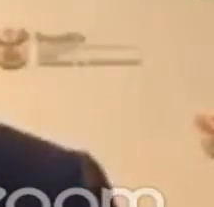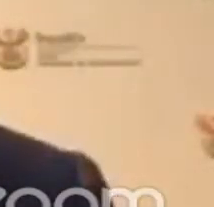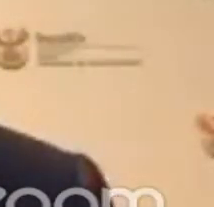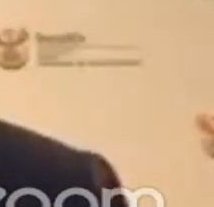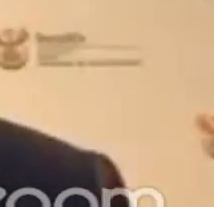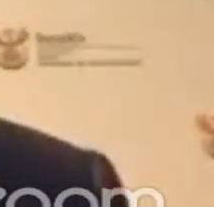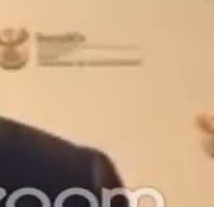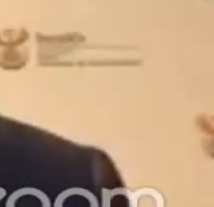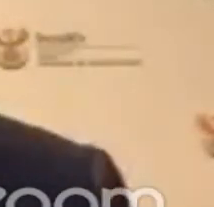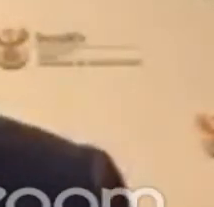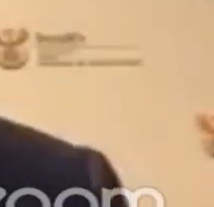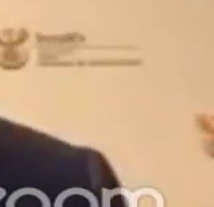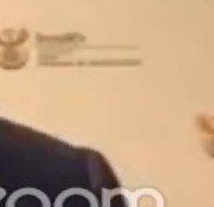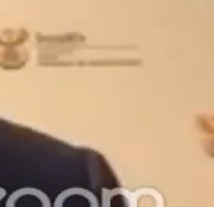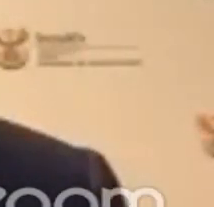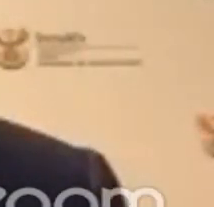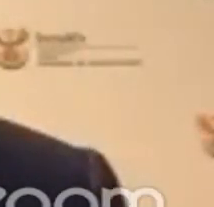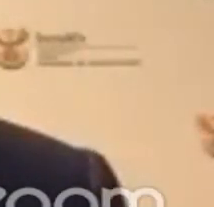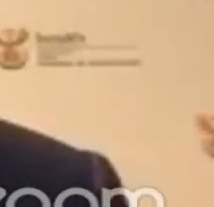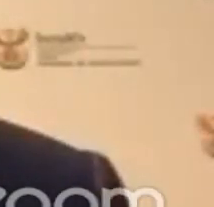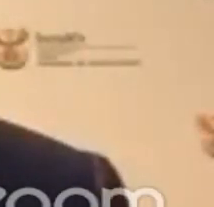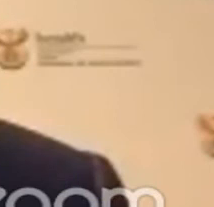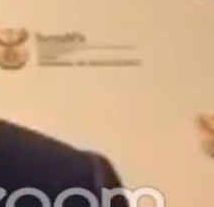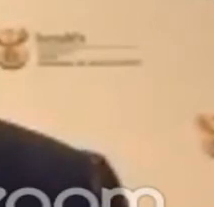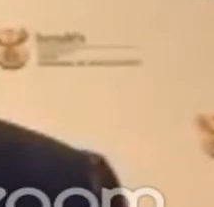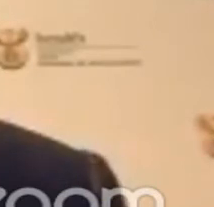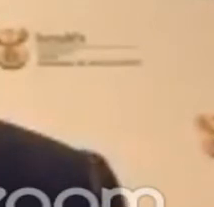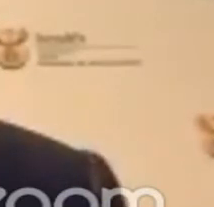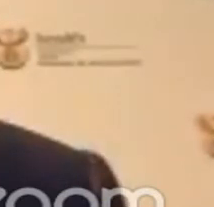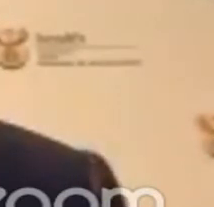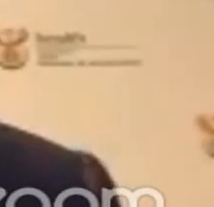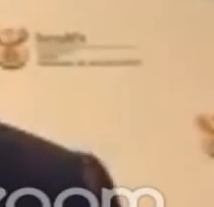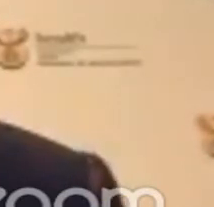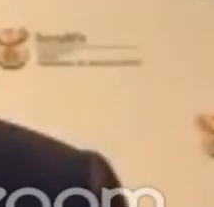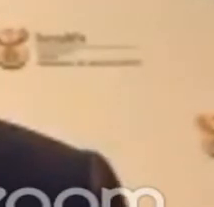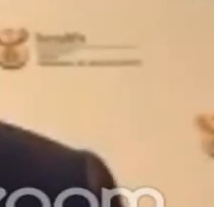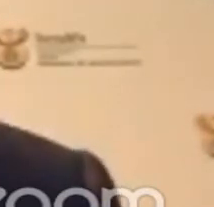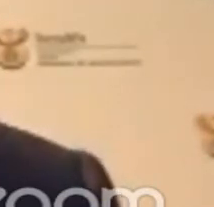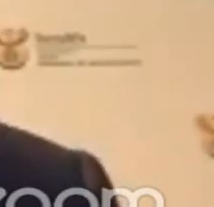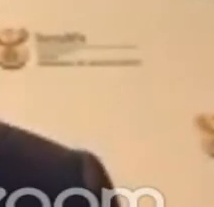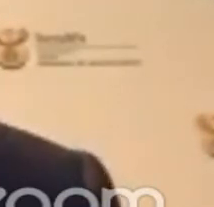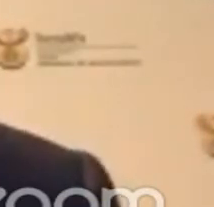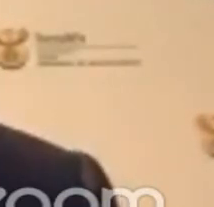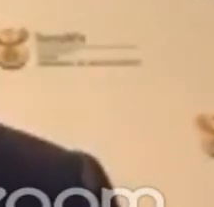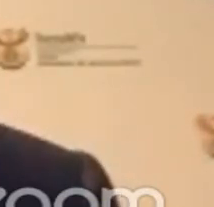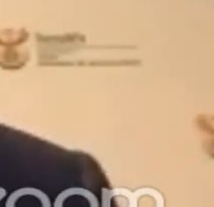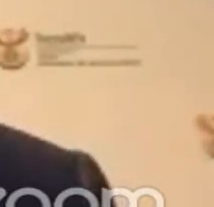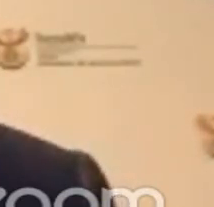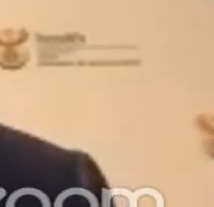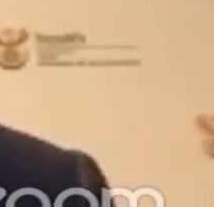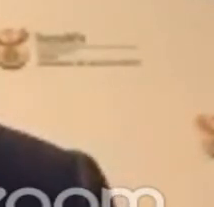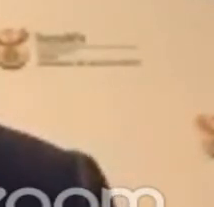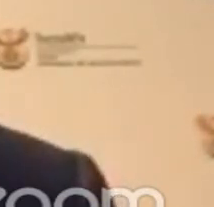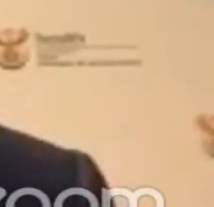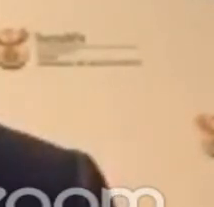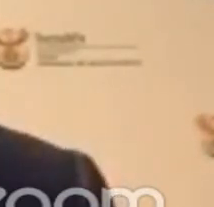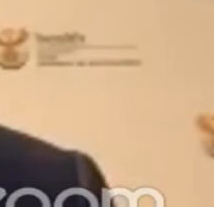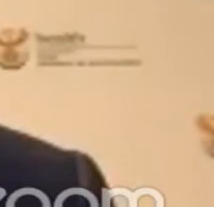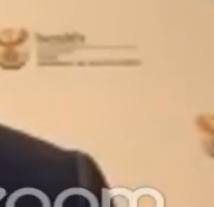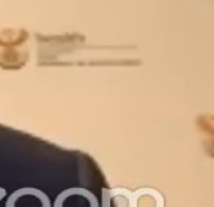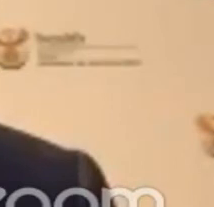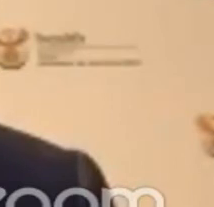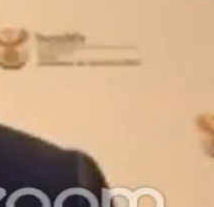quick questions. The issue of the AstraZeneca, the first thing we want is our scientists must